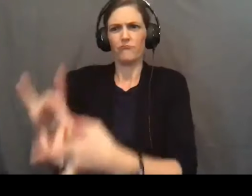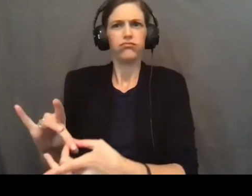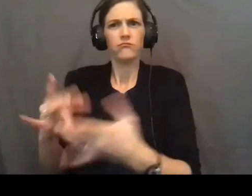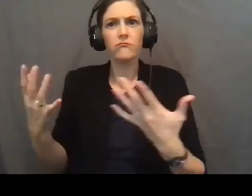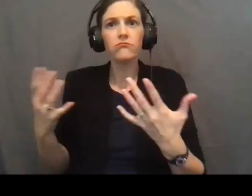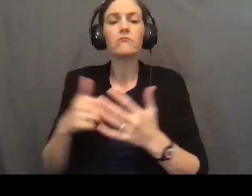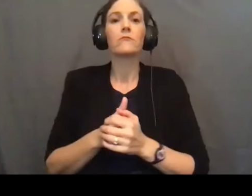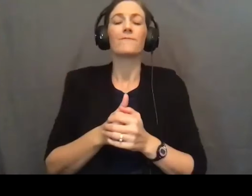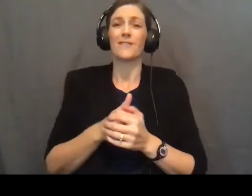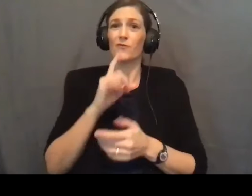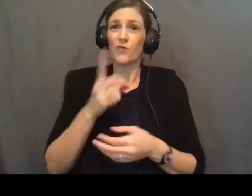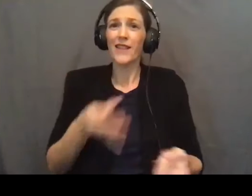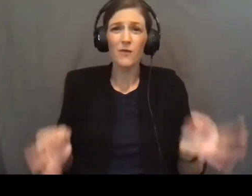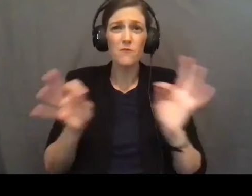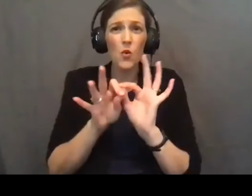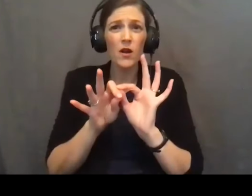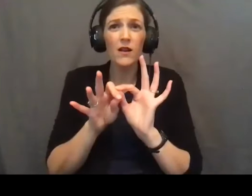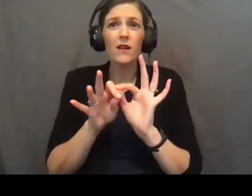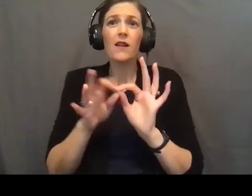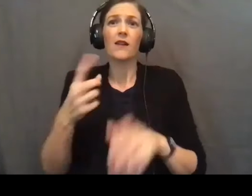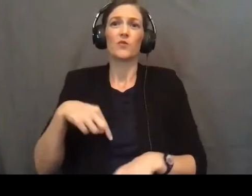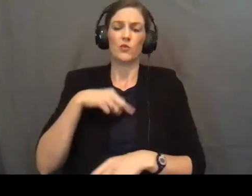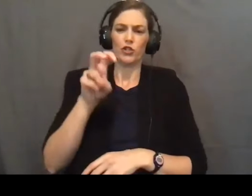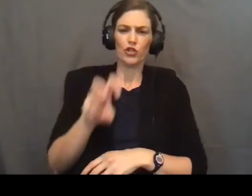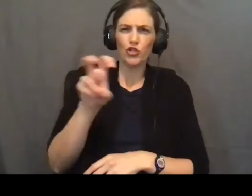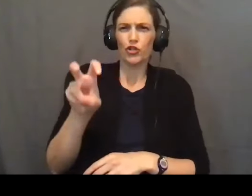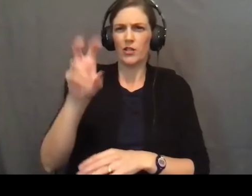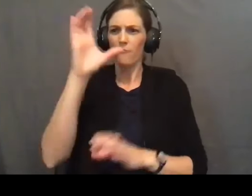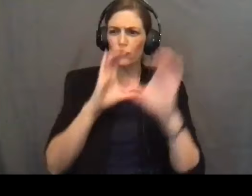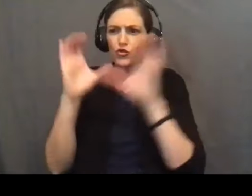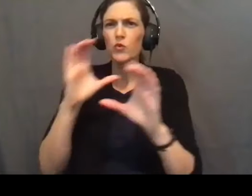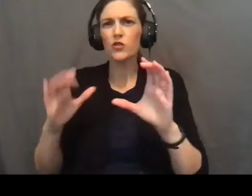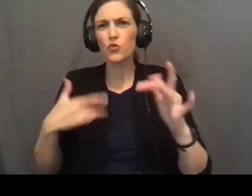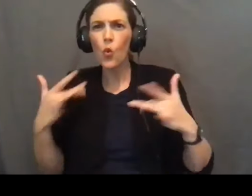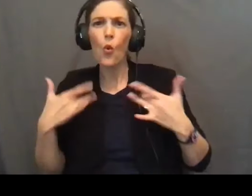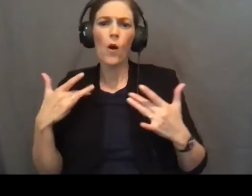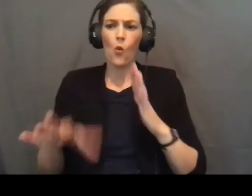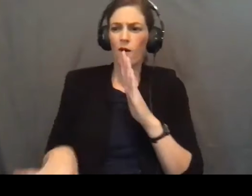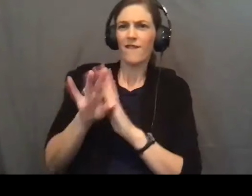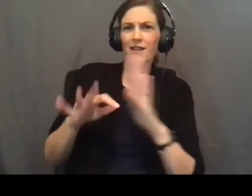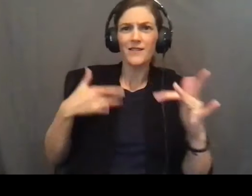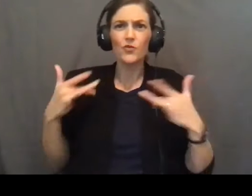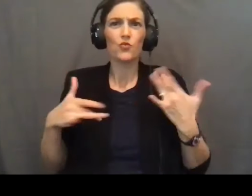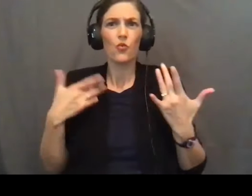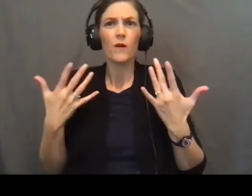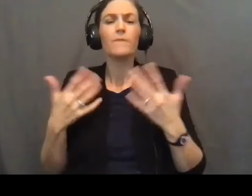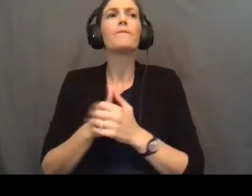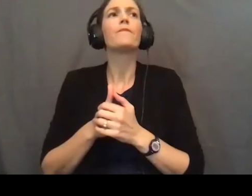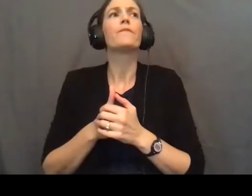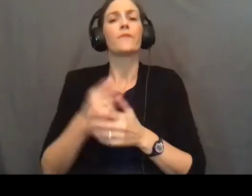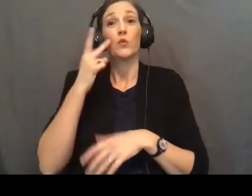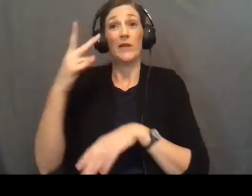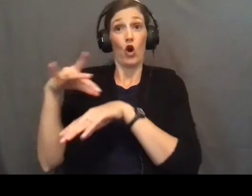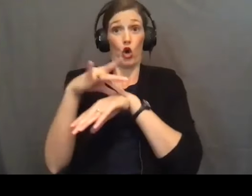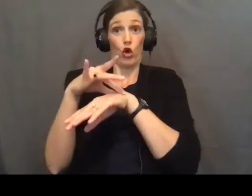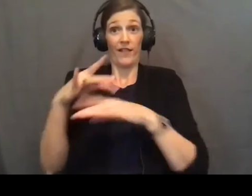And this is so important as we go on this journey of pursuing joy or finding joy in our lives. see, earthly